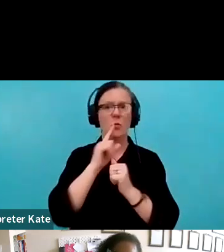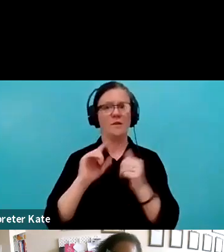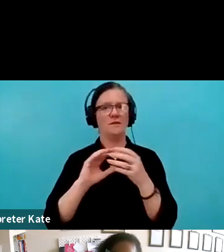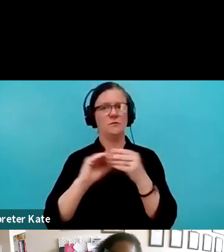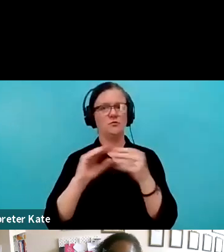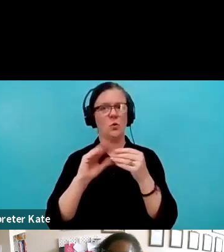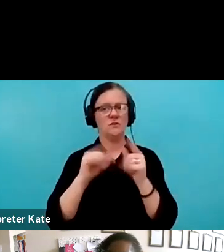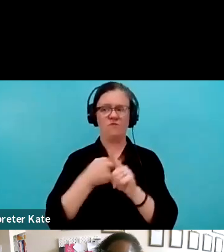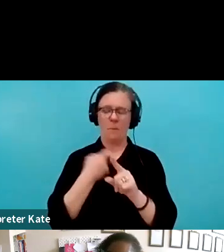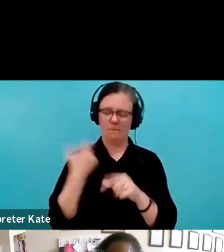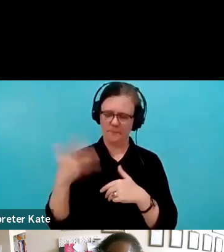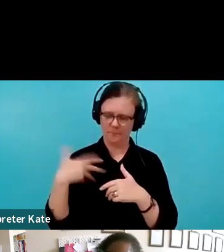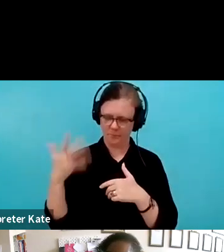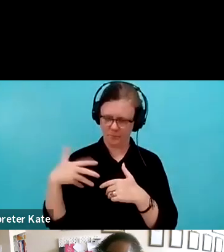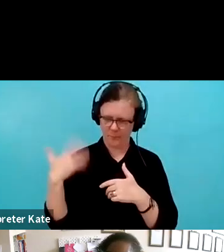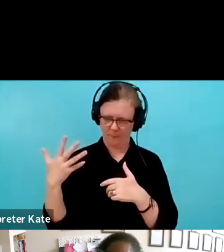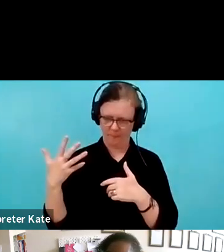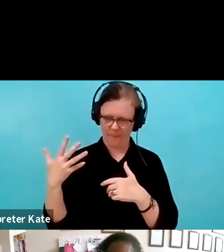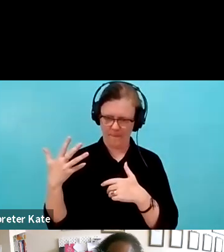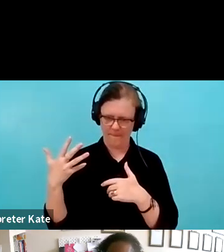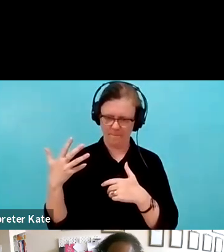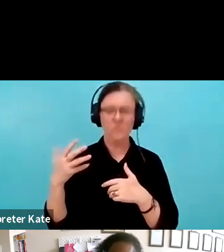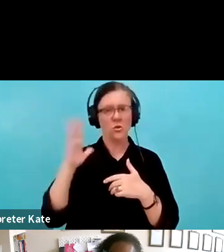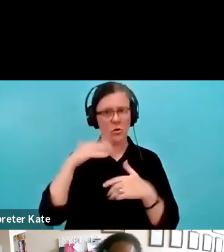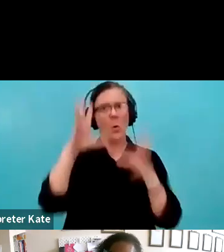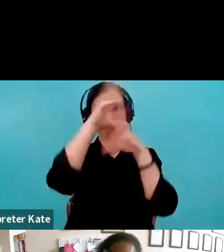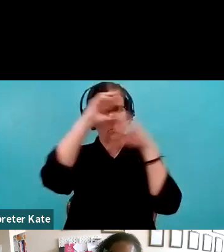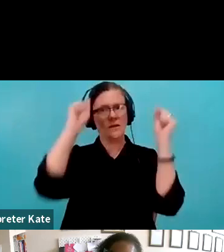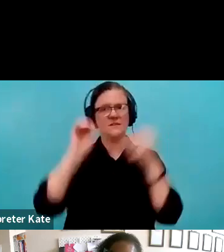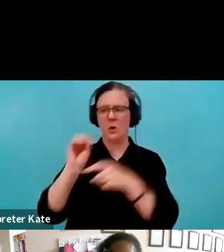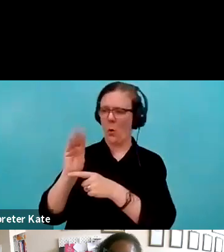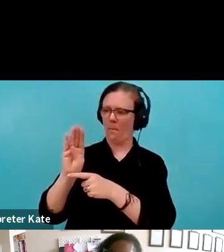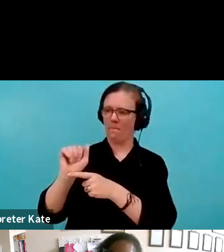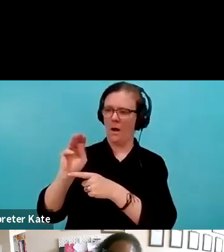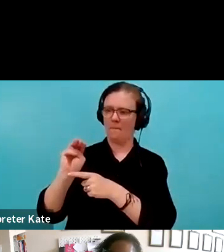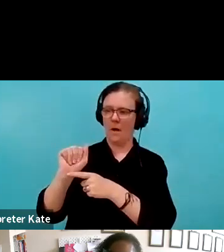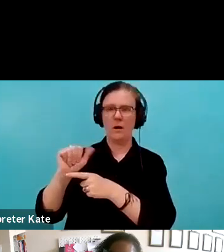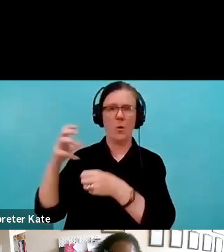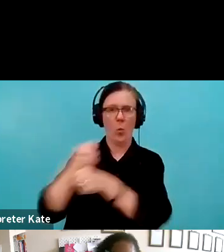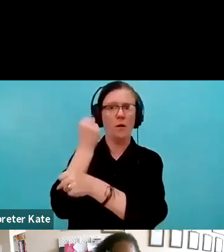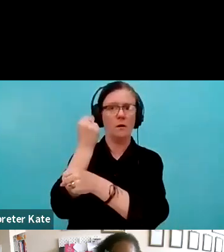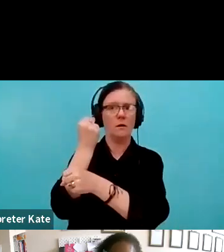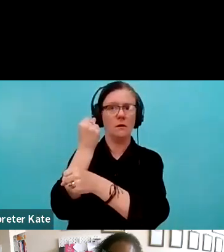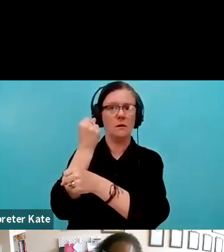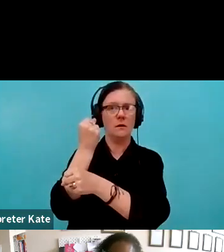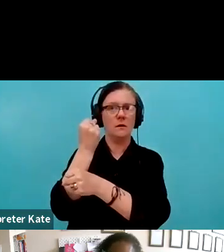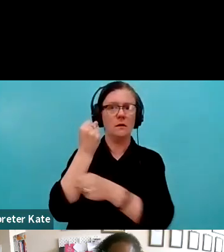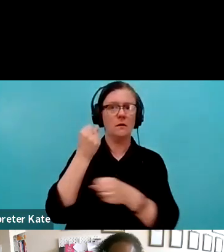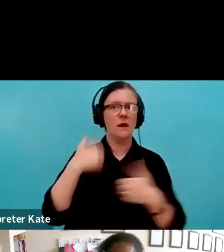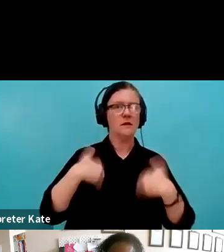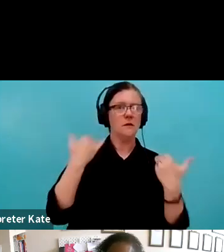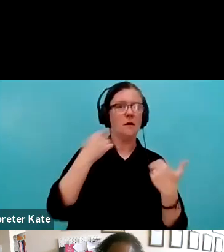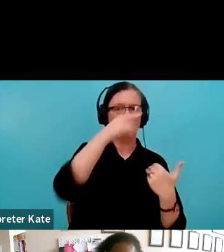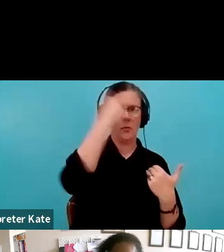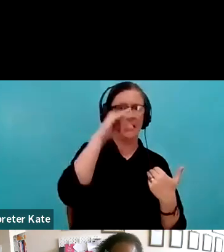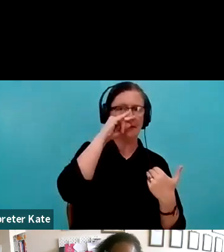that came out with, you know, when President Obama was elected, and, you know, now people seeing themselves as the president,